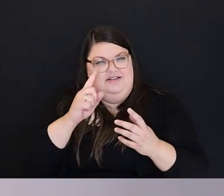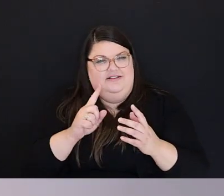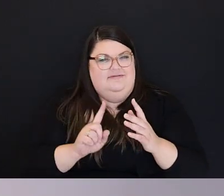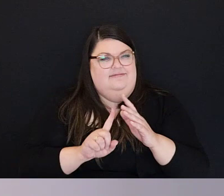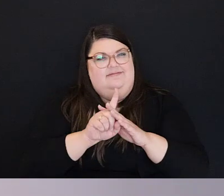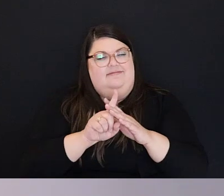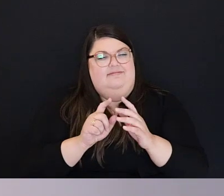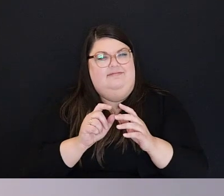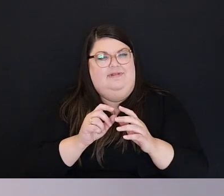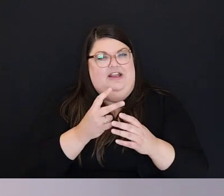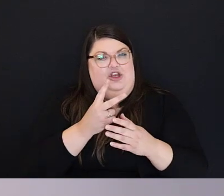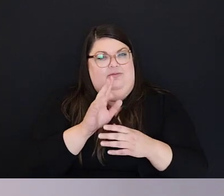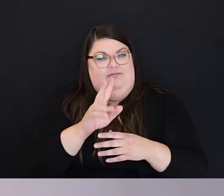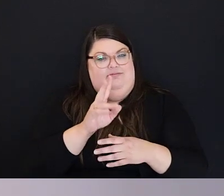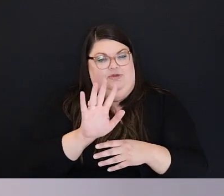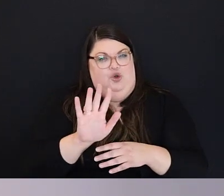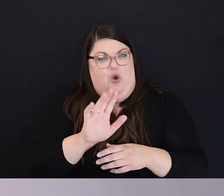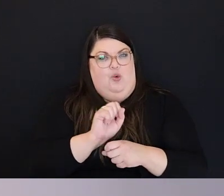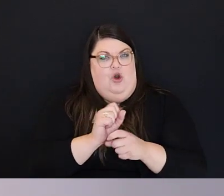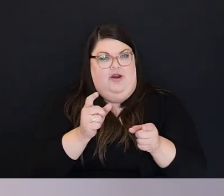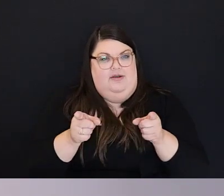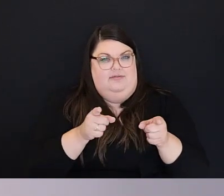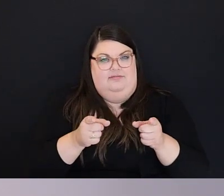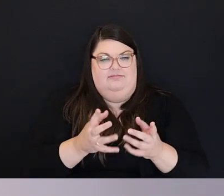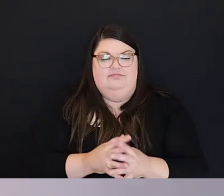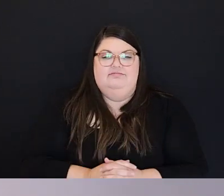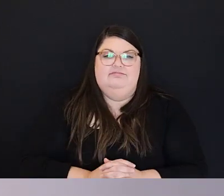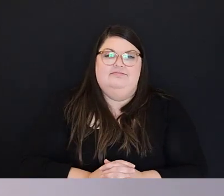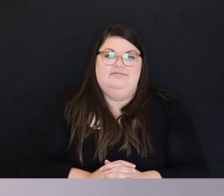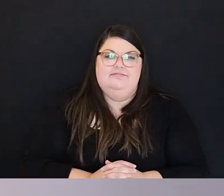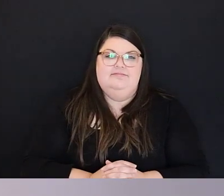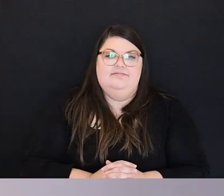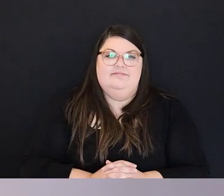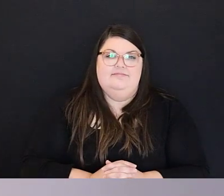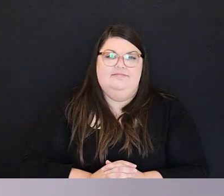your being. Thanks.